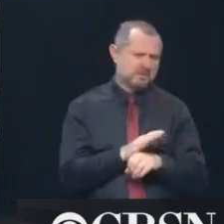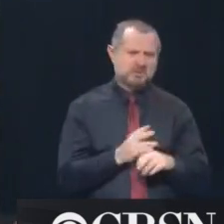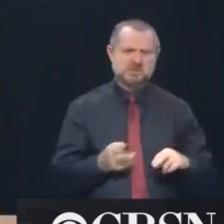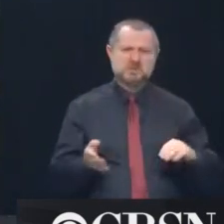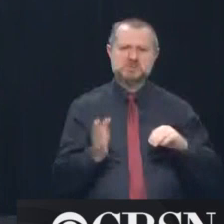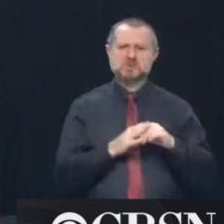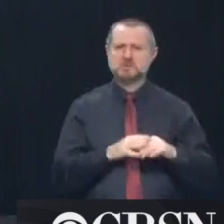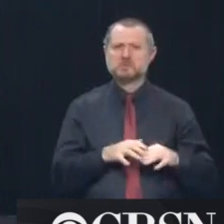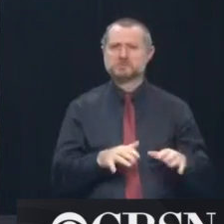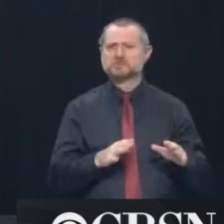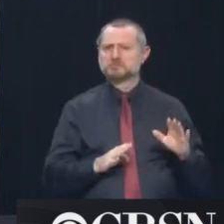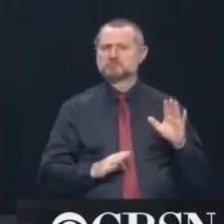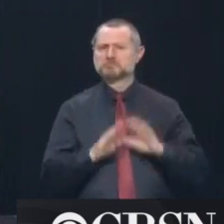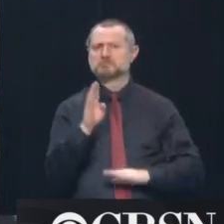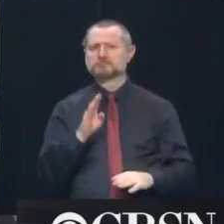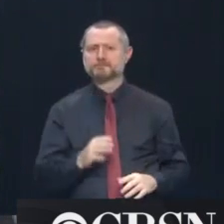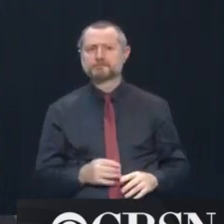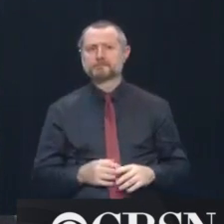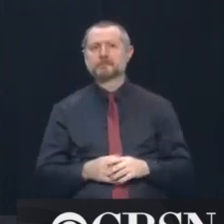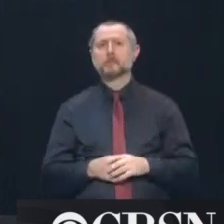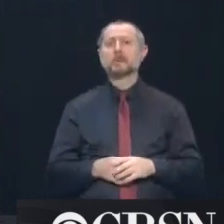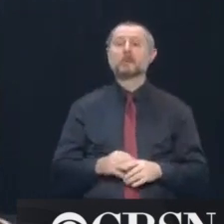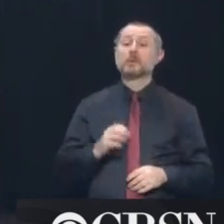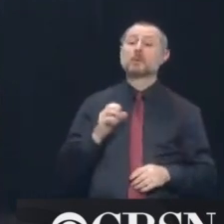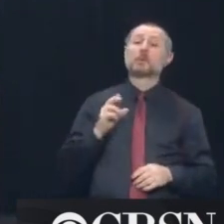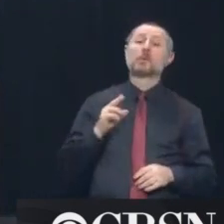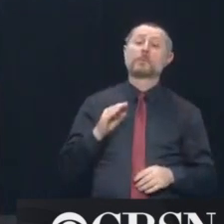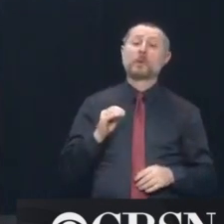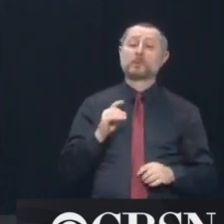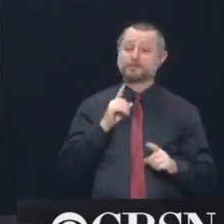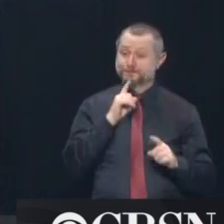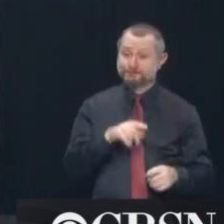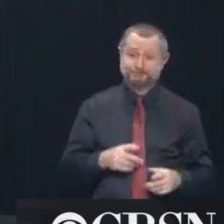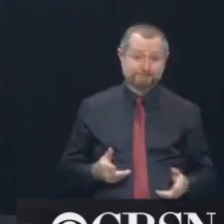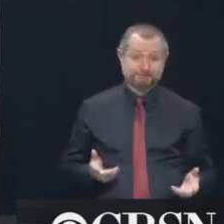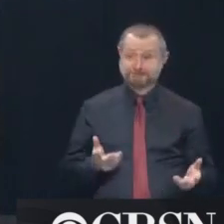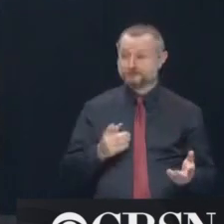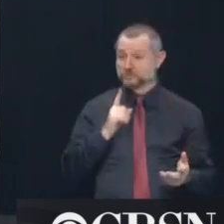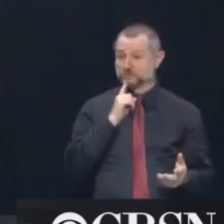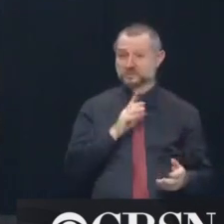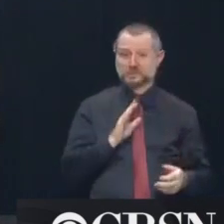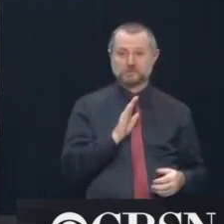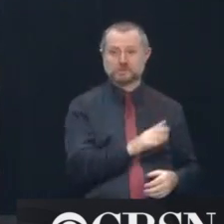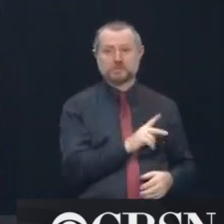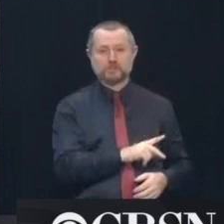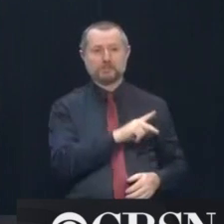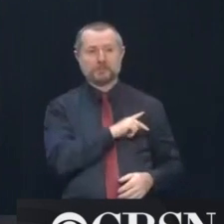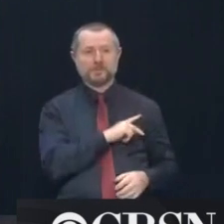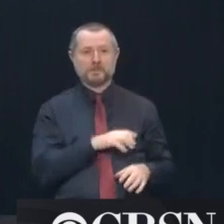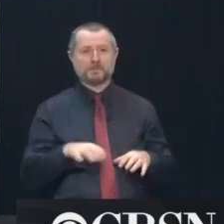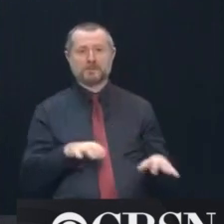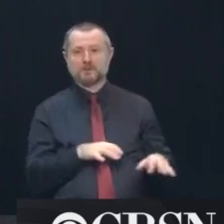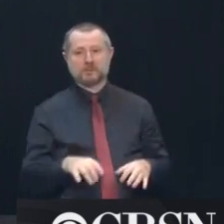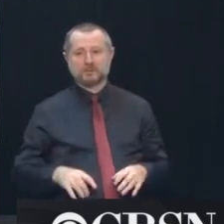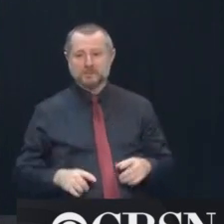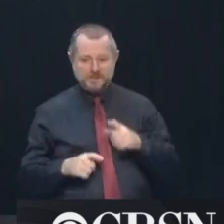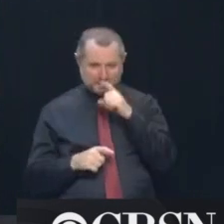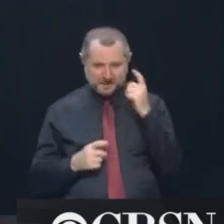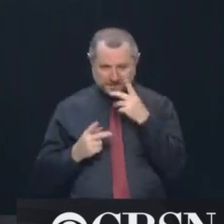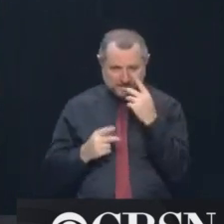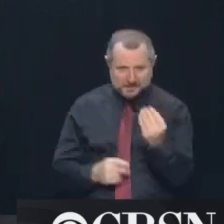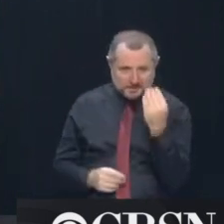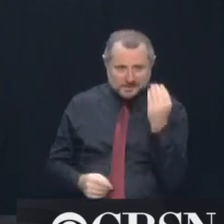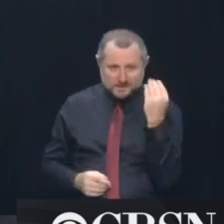a yellow or orange zone now? It's a function of personal behavior. Look, this is a political symbol. We know